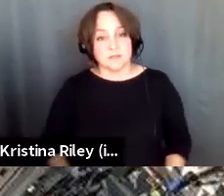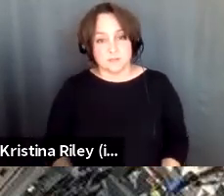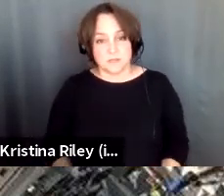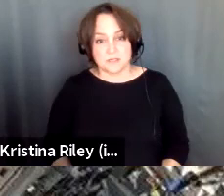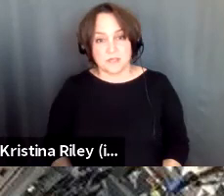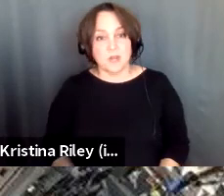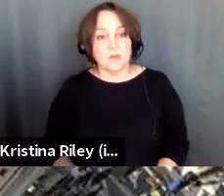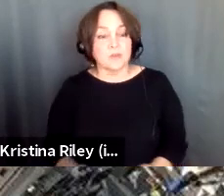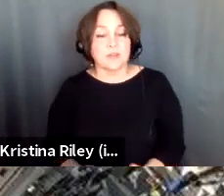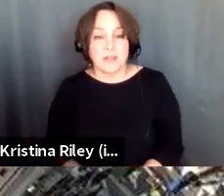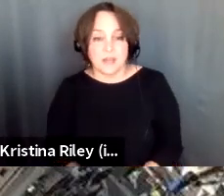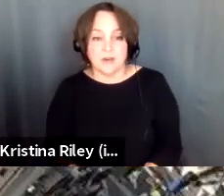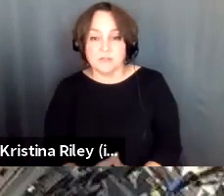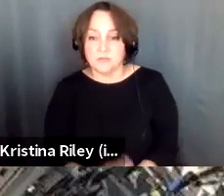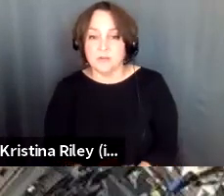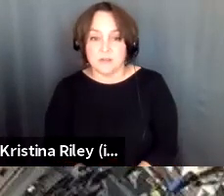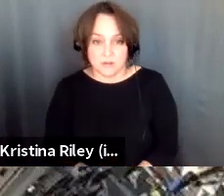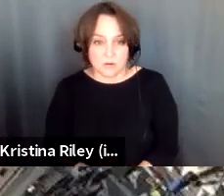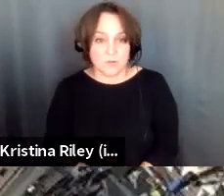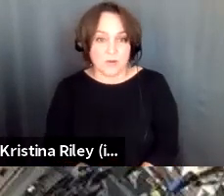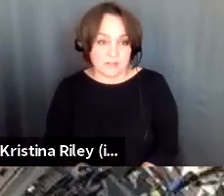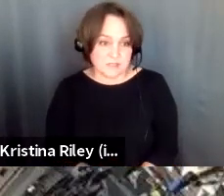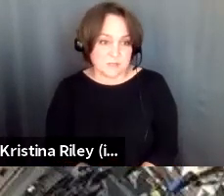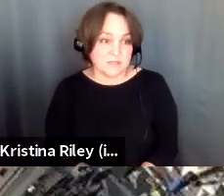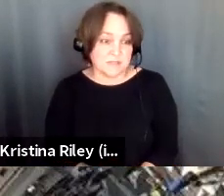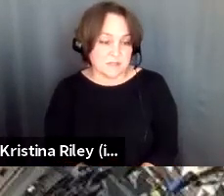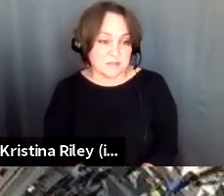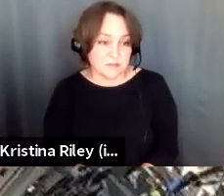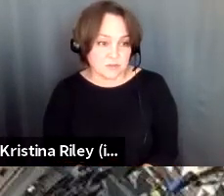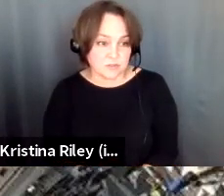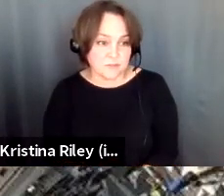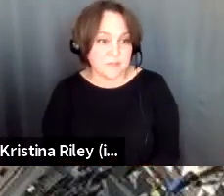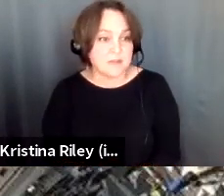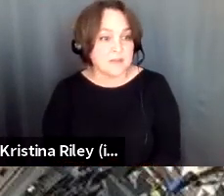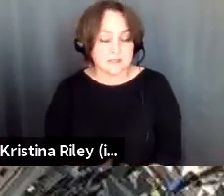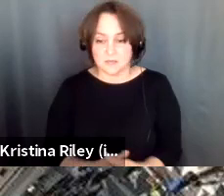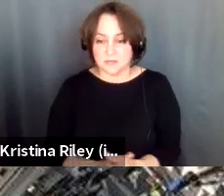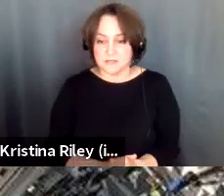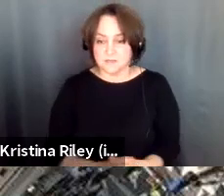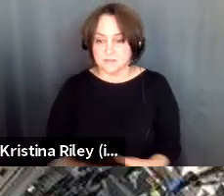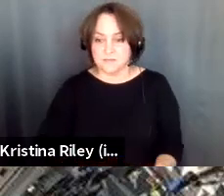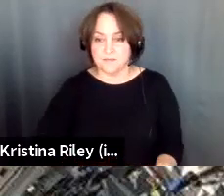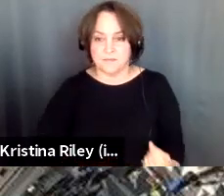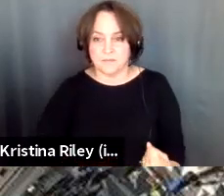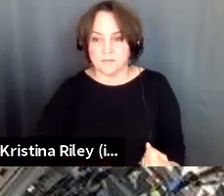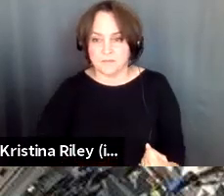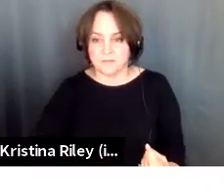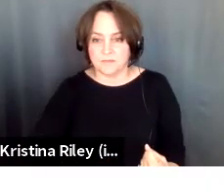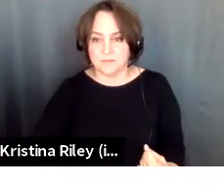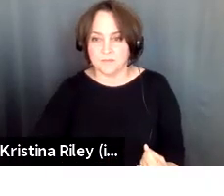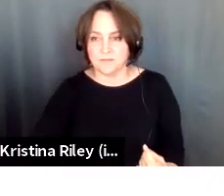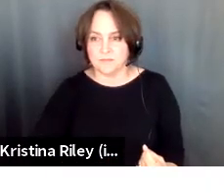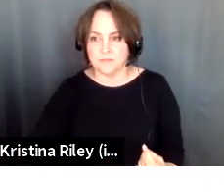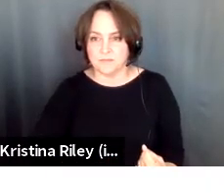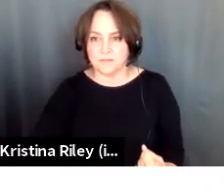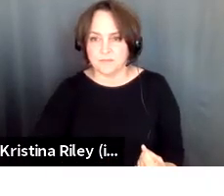considering DeafSpace, we look at how to incorporate that space into the culture. Next slide, please.